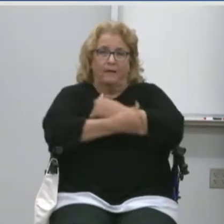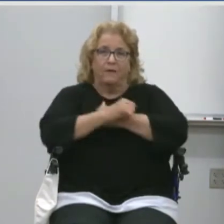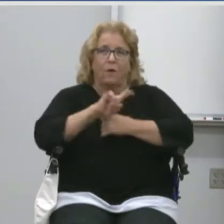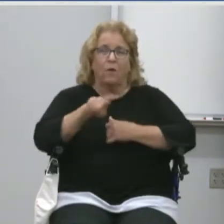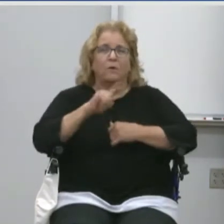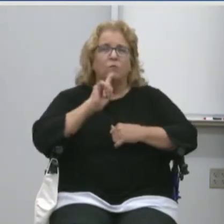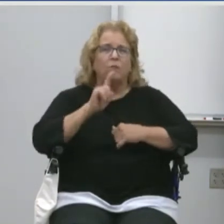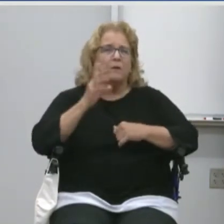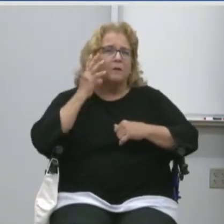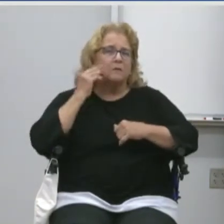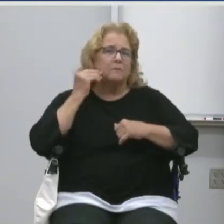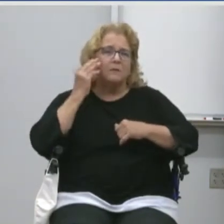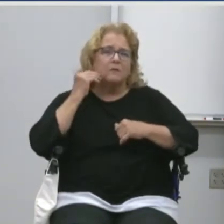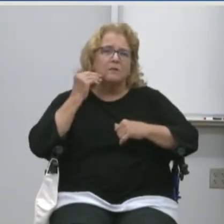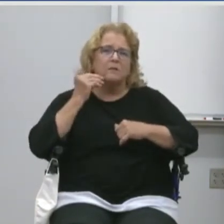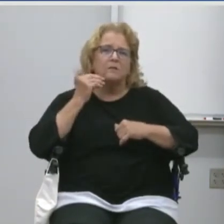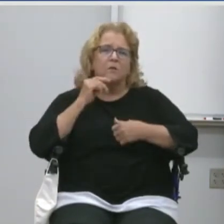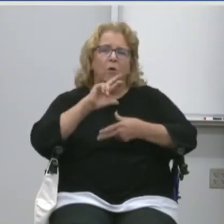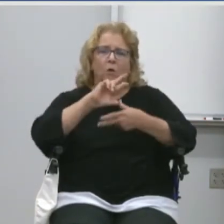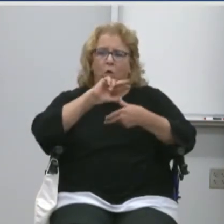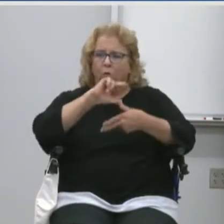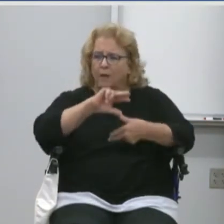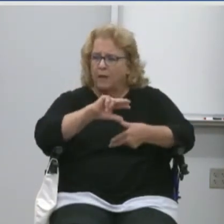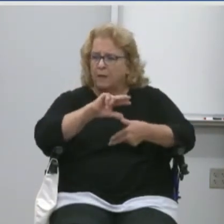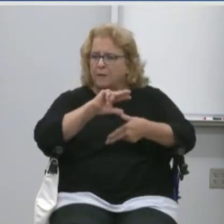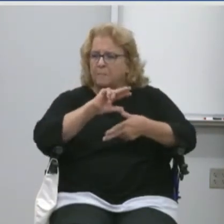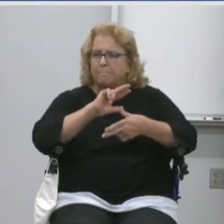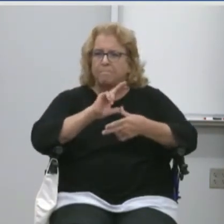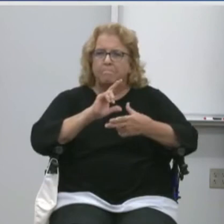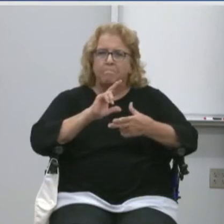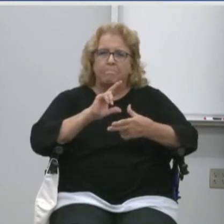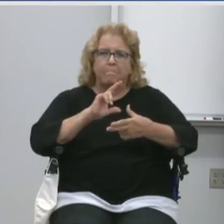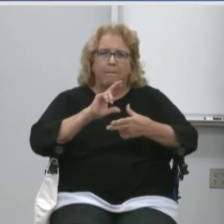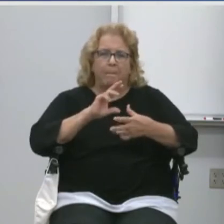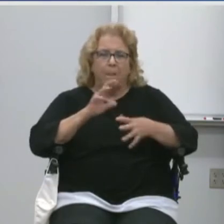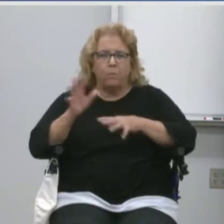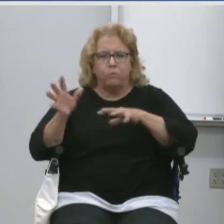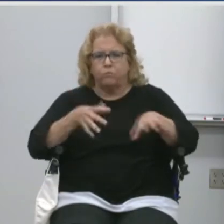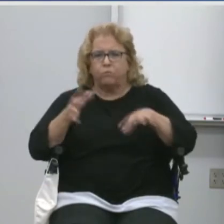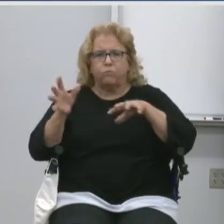really experienced hurricane force winds